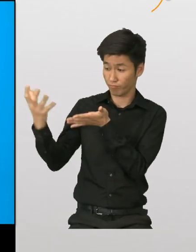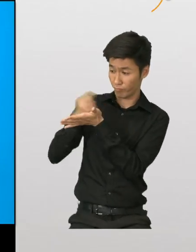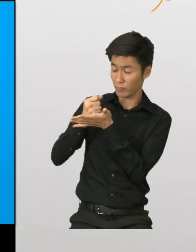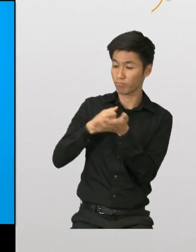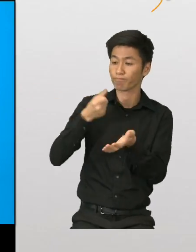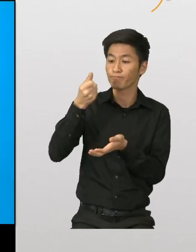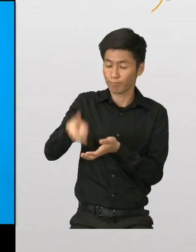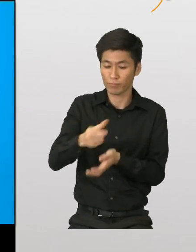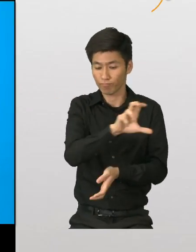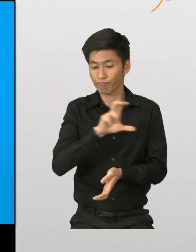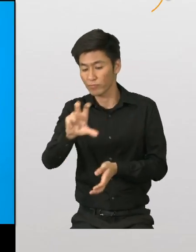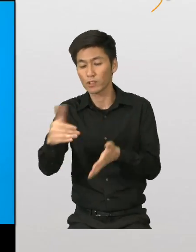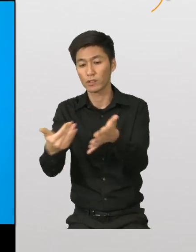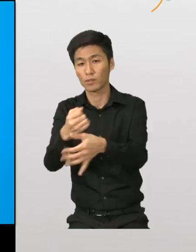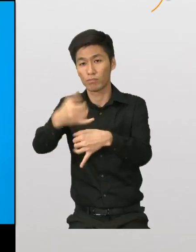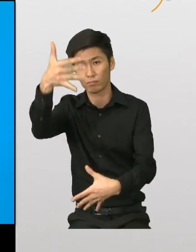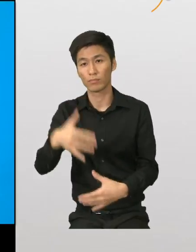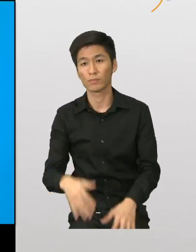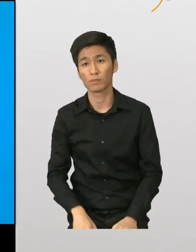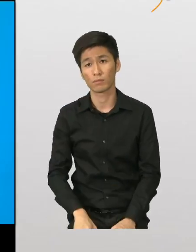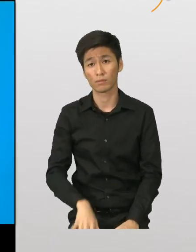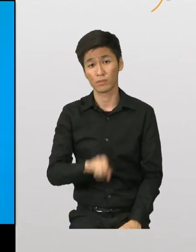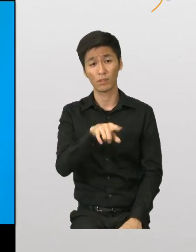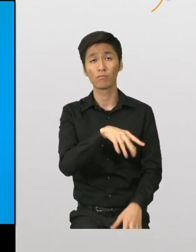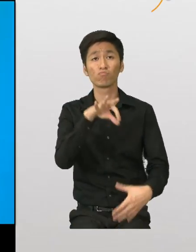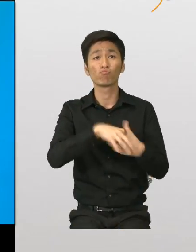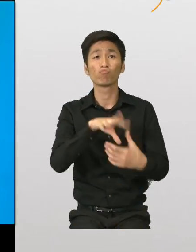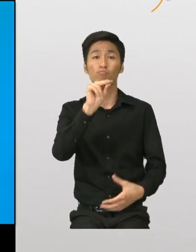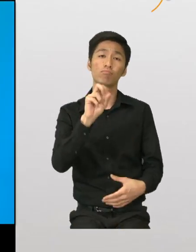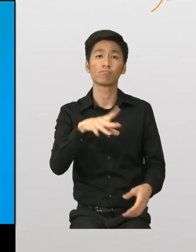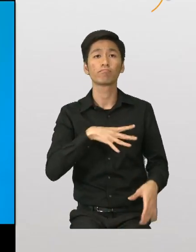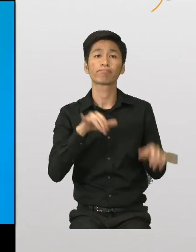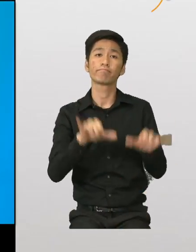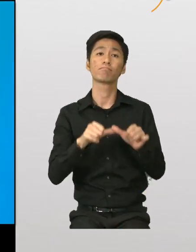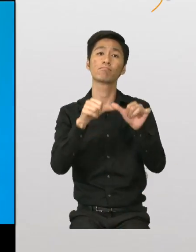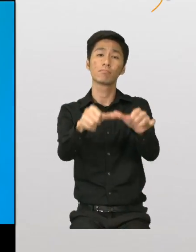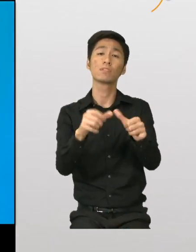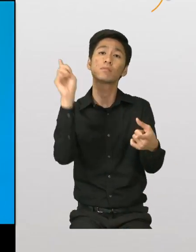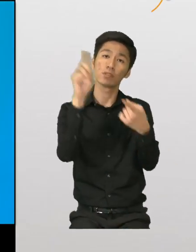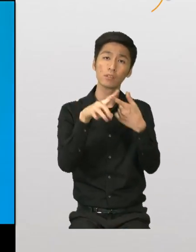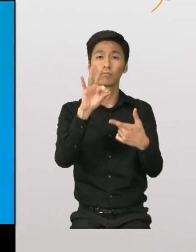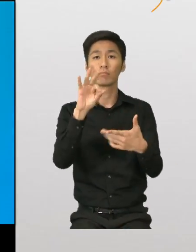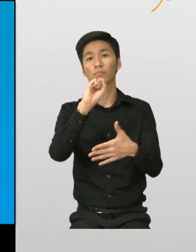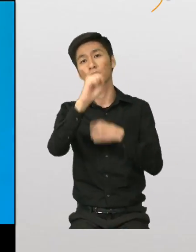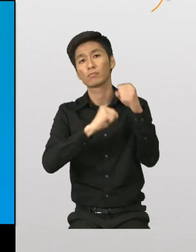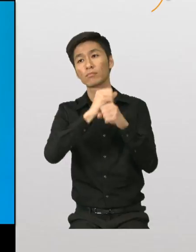flat. If the residents vote no, then they can continue to live in their flats until their leases run out.